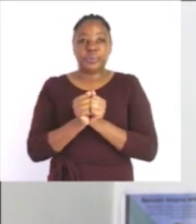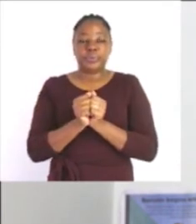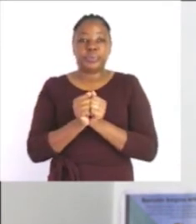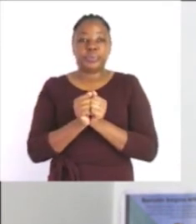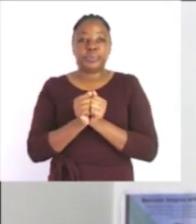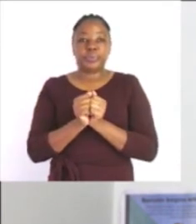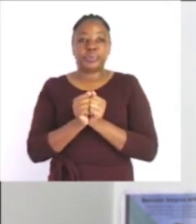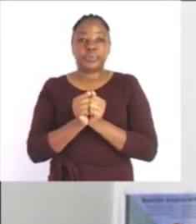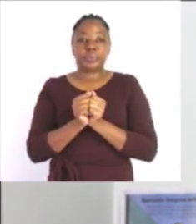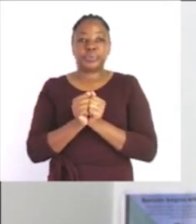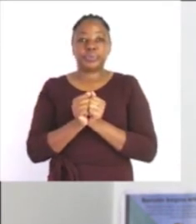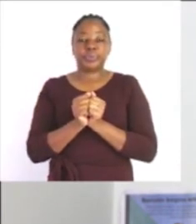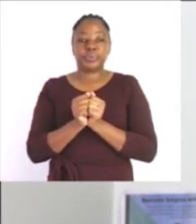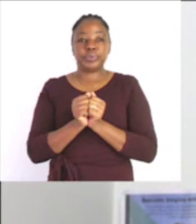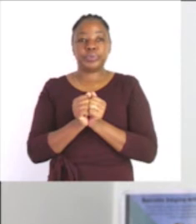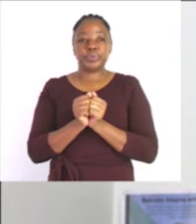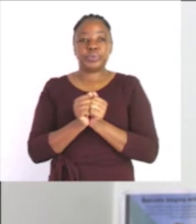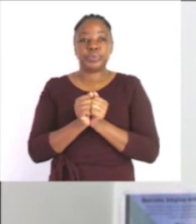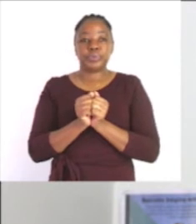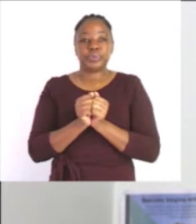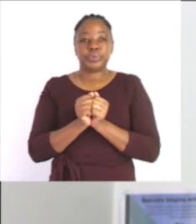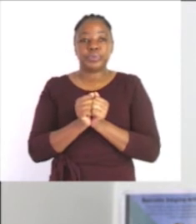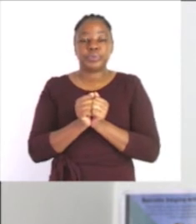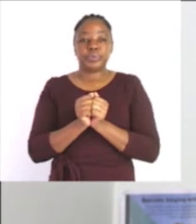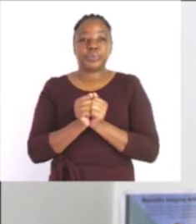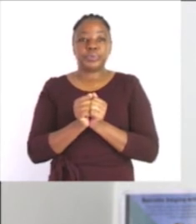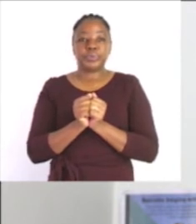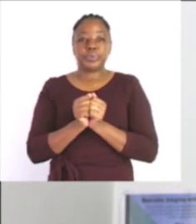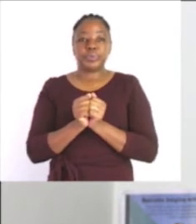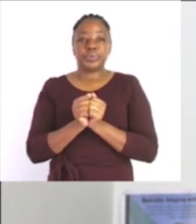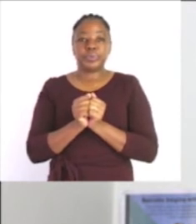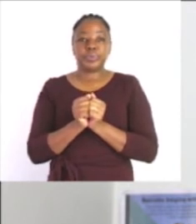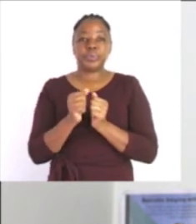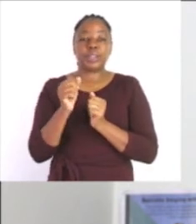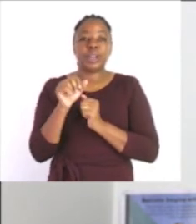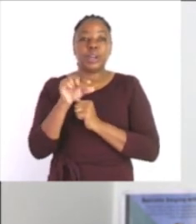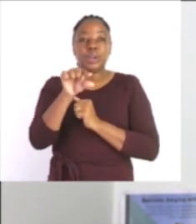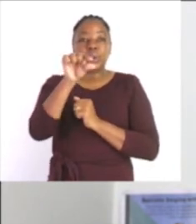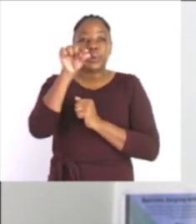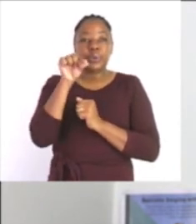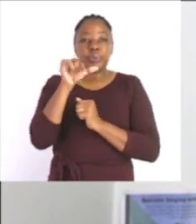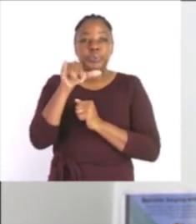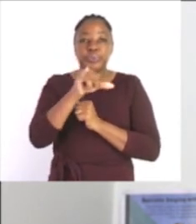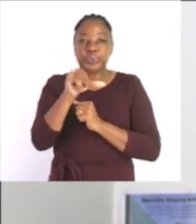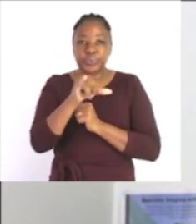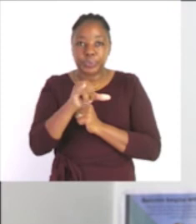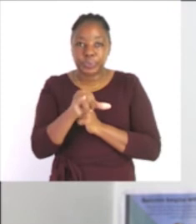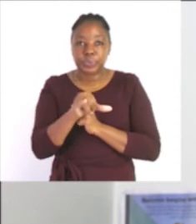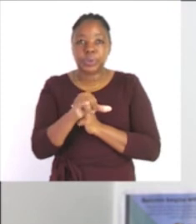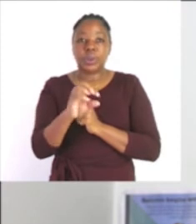sounds together to blend them into a word. So we are going to choose which